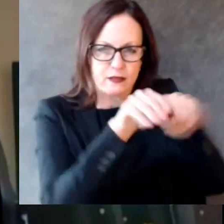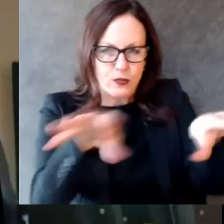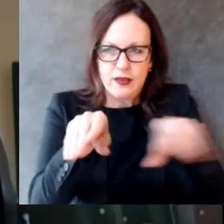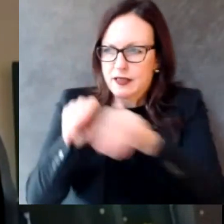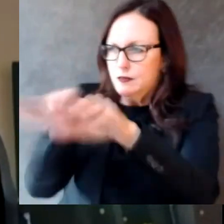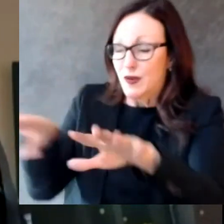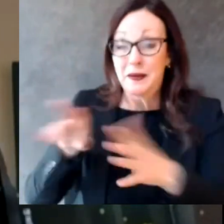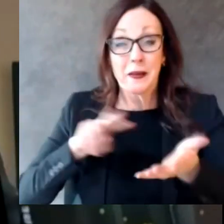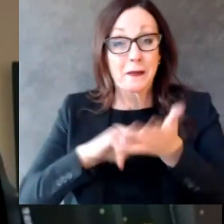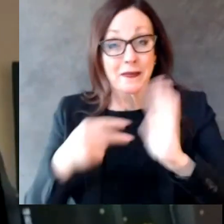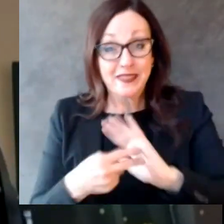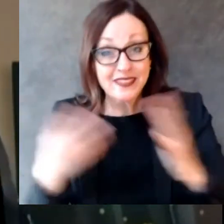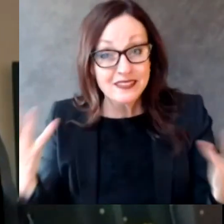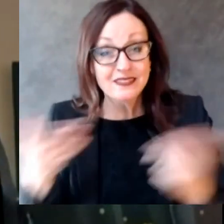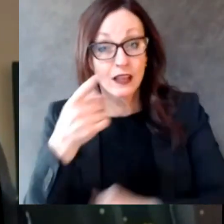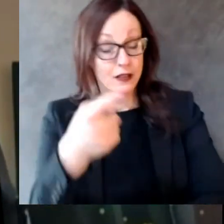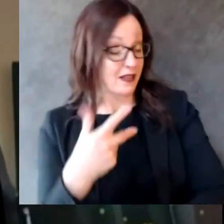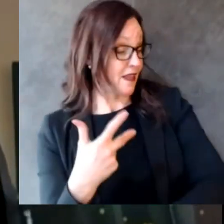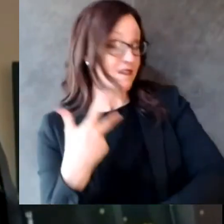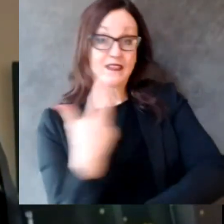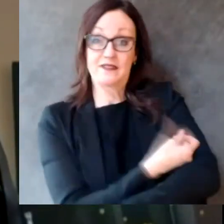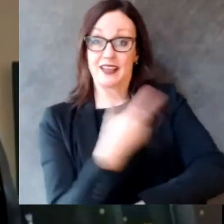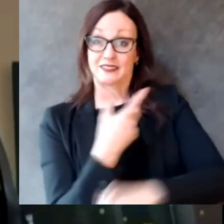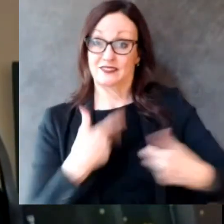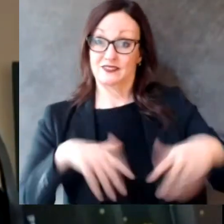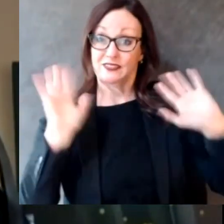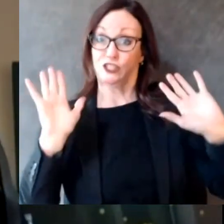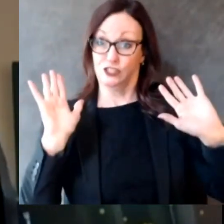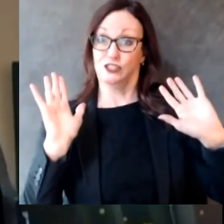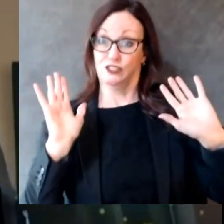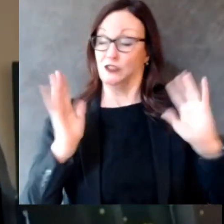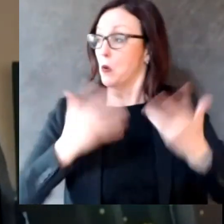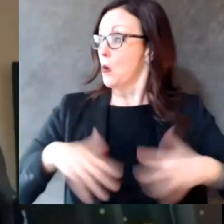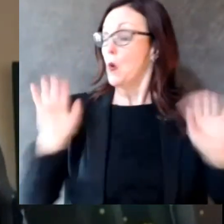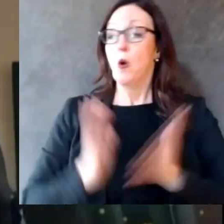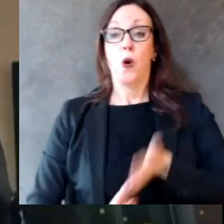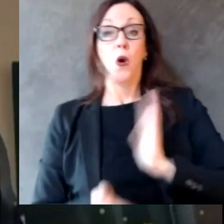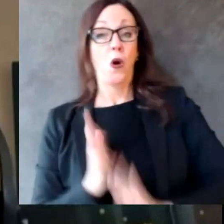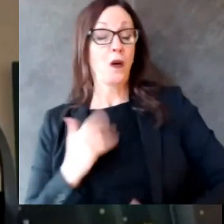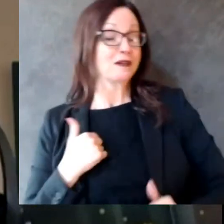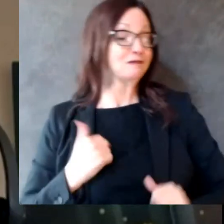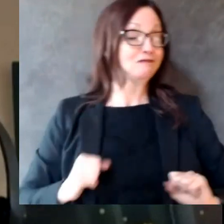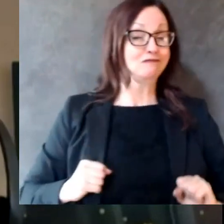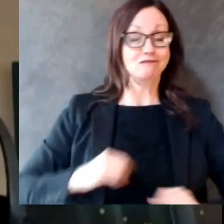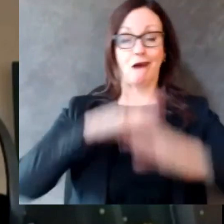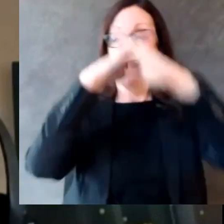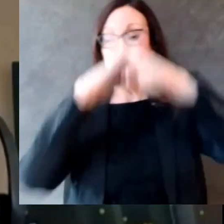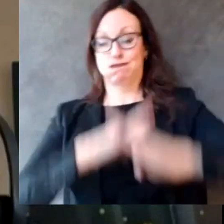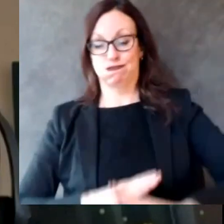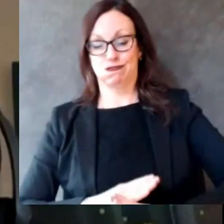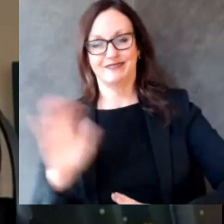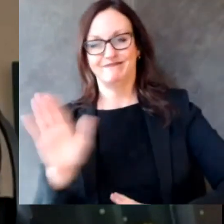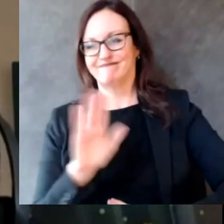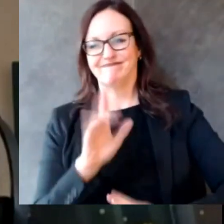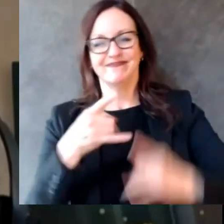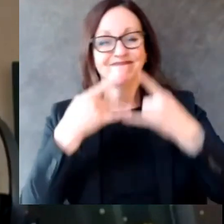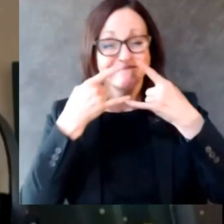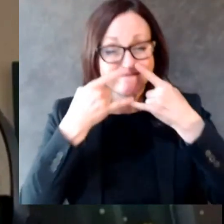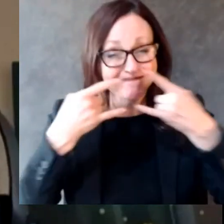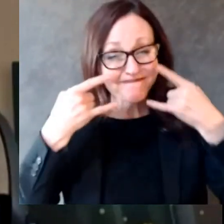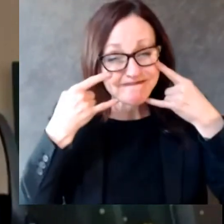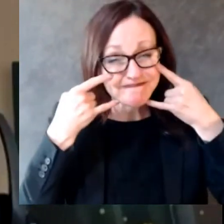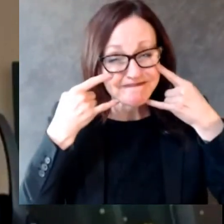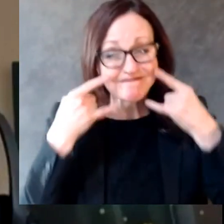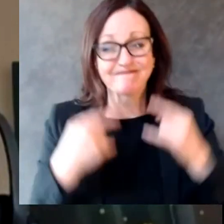to friends and family to share your vaccine story and help them access appointments